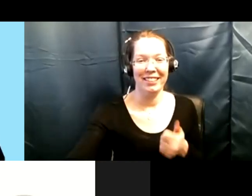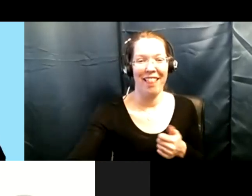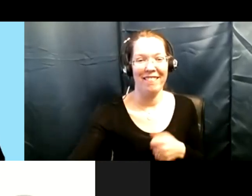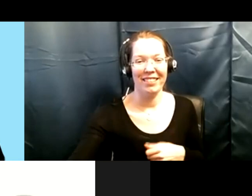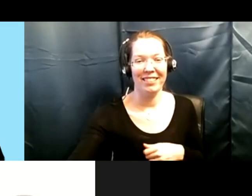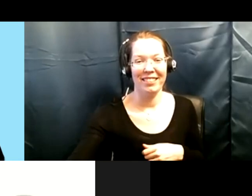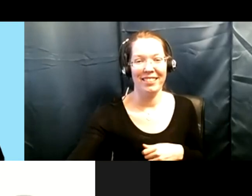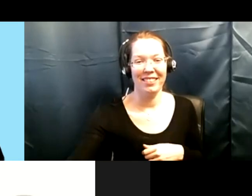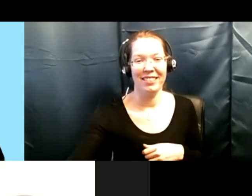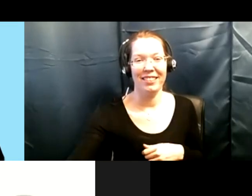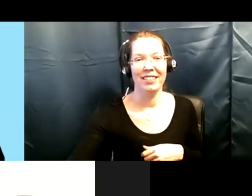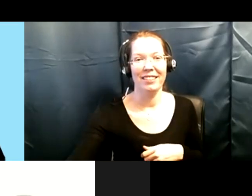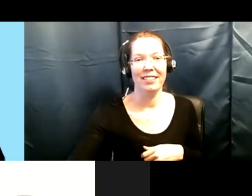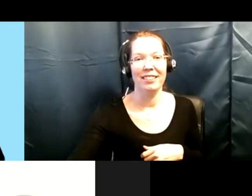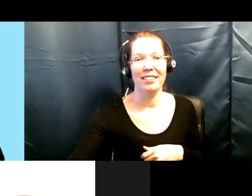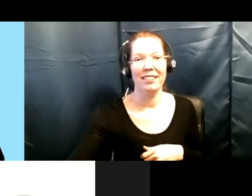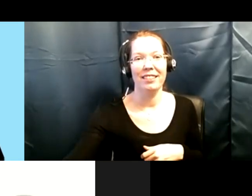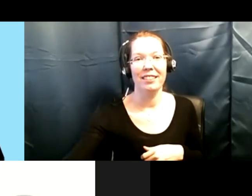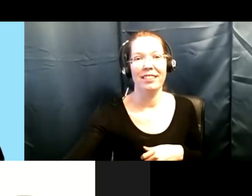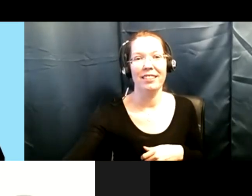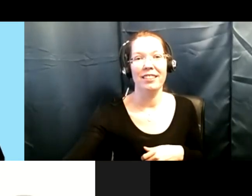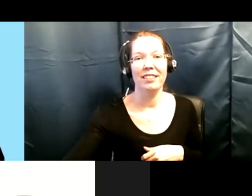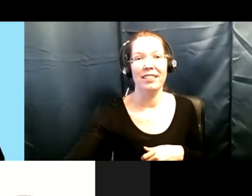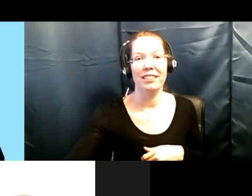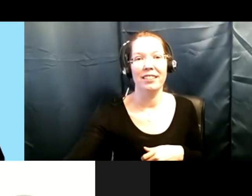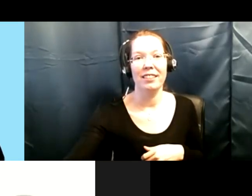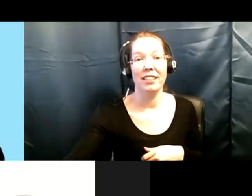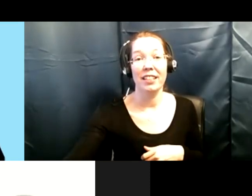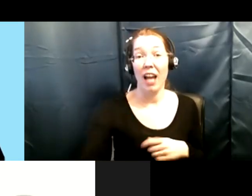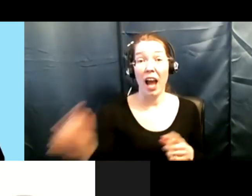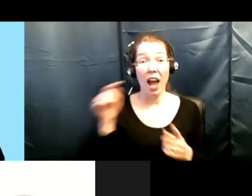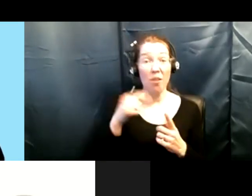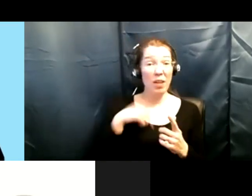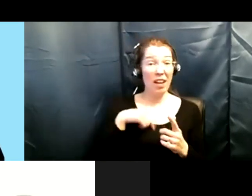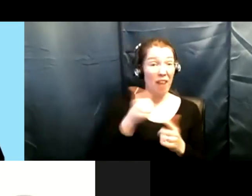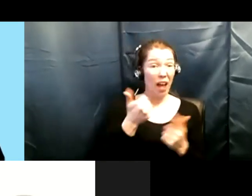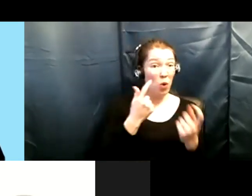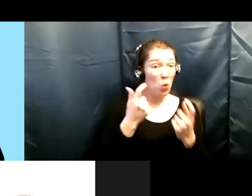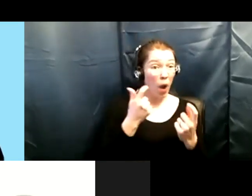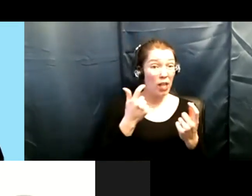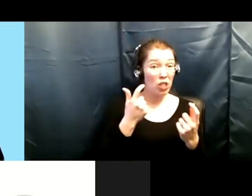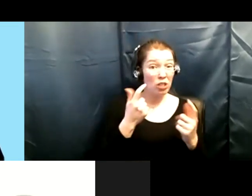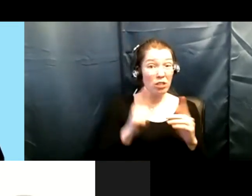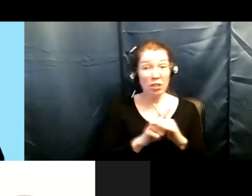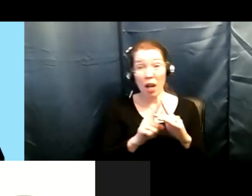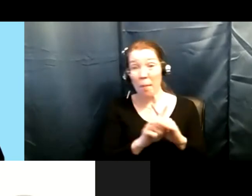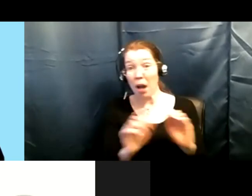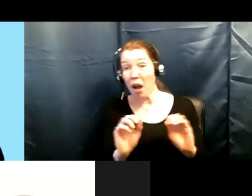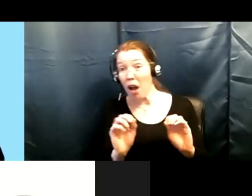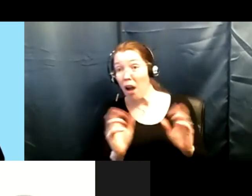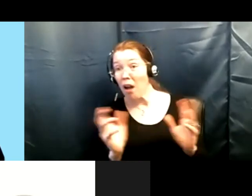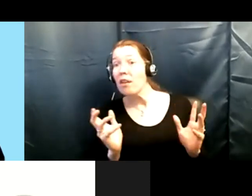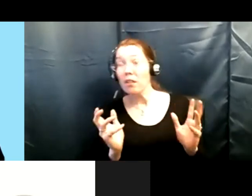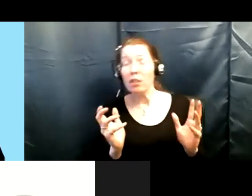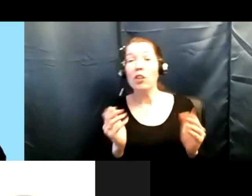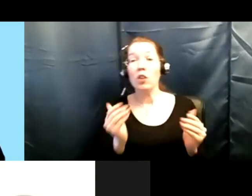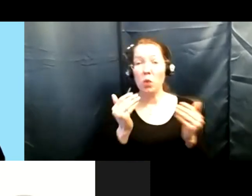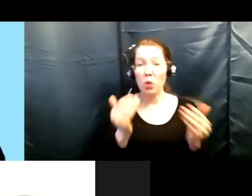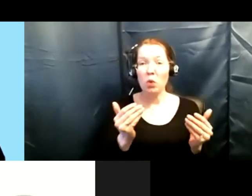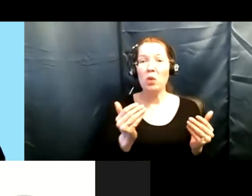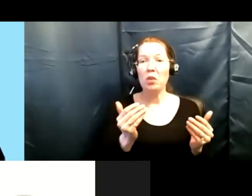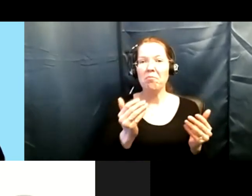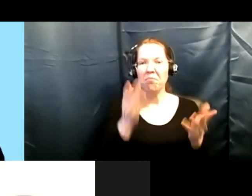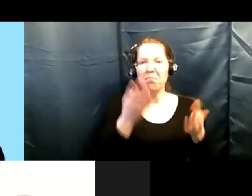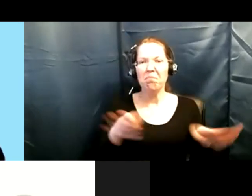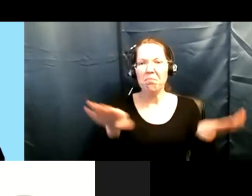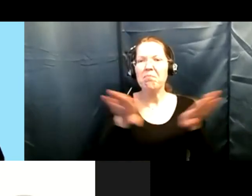But unless we've got another question coming in, we'll go ahead and give an official sign off and say